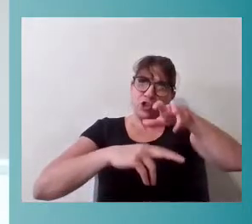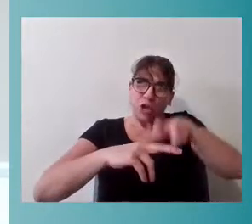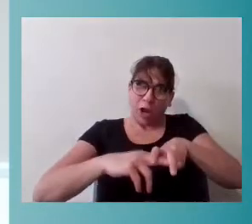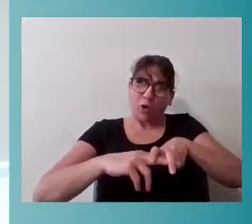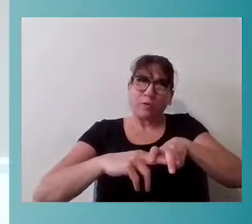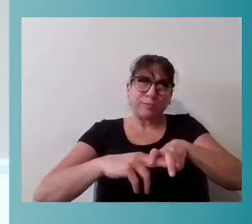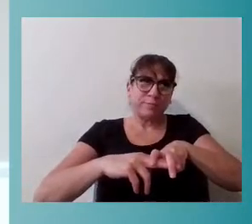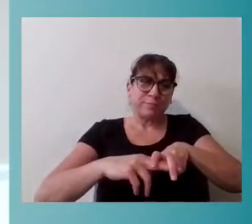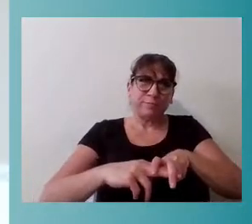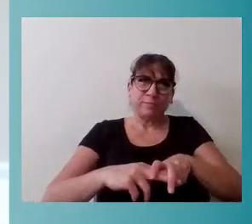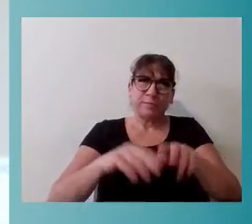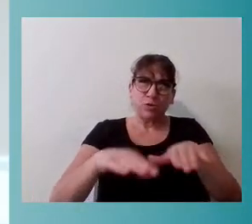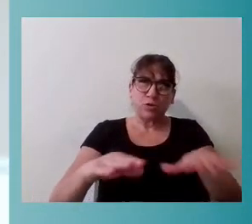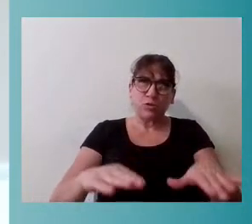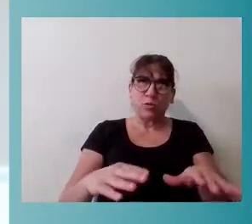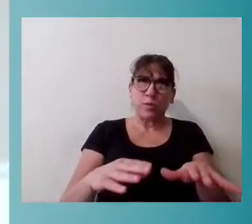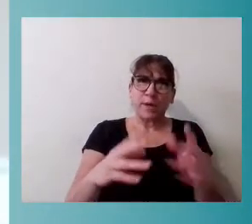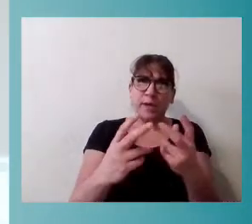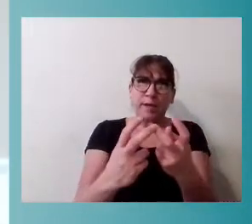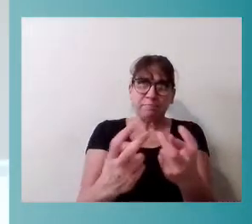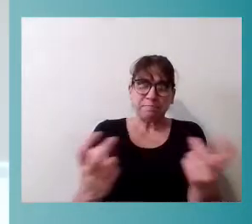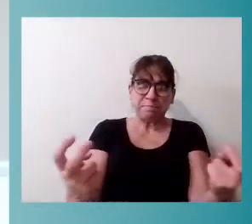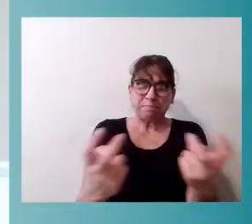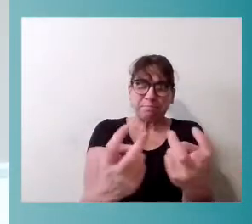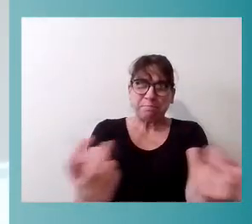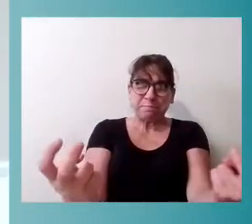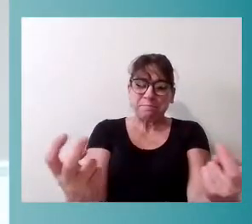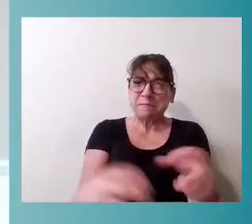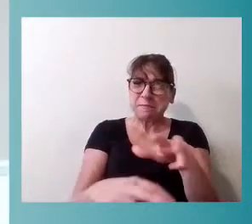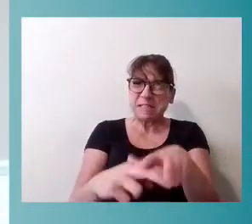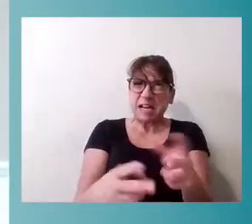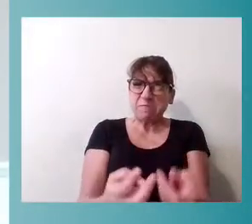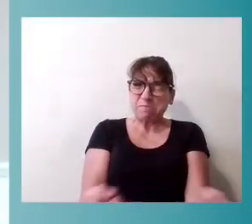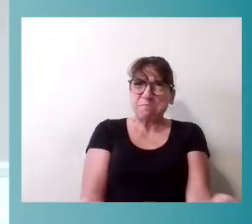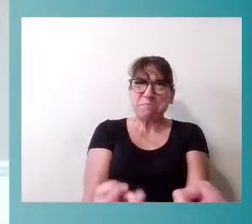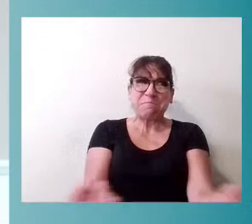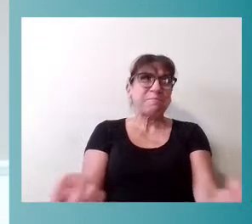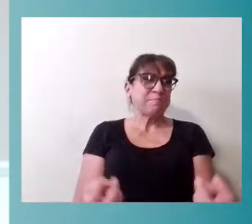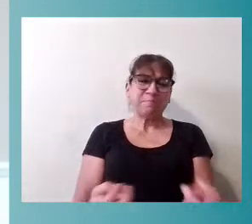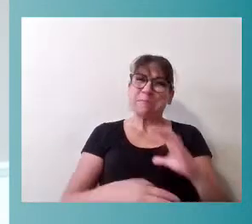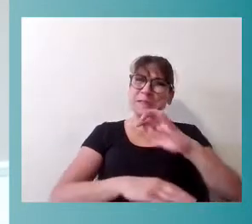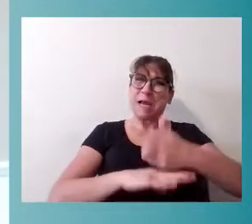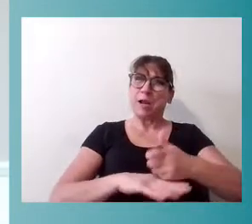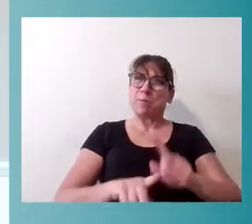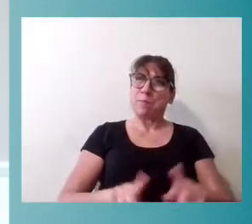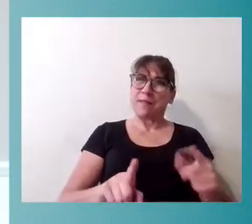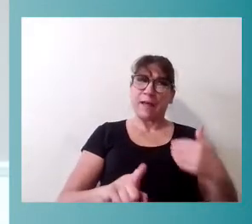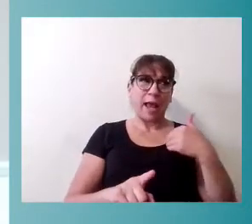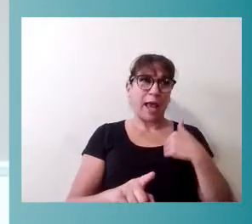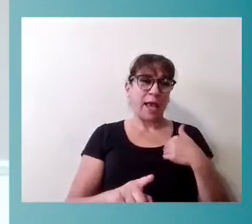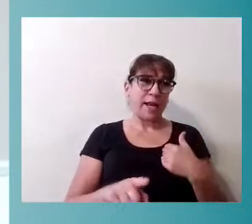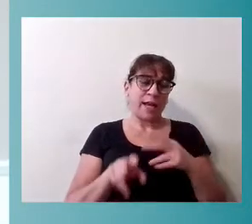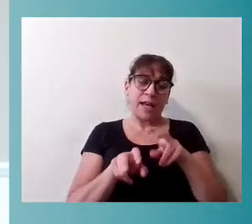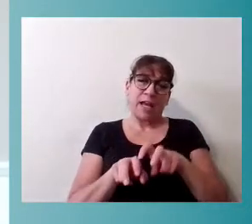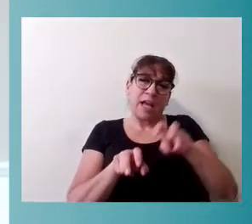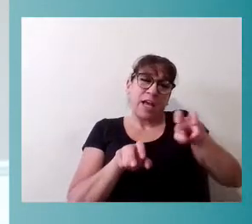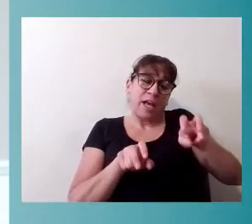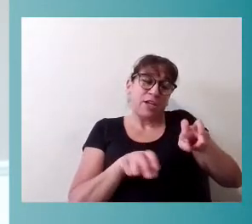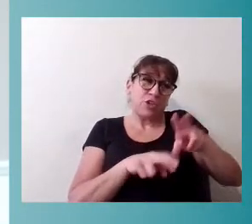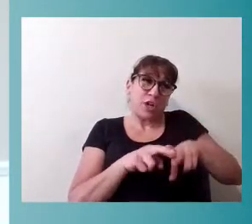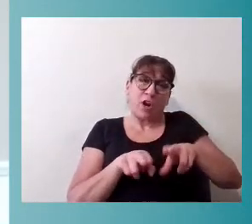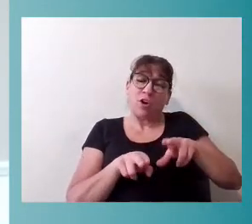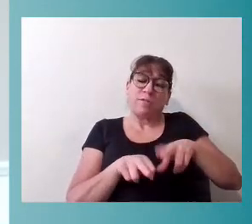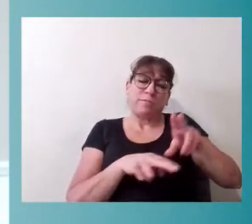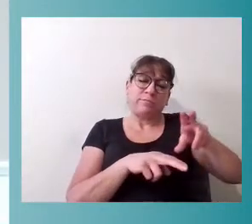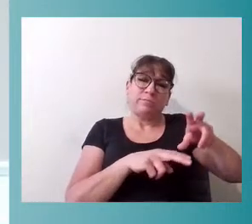the children will be arrayed in the front on a carpet, and they had that set up, but they had a chair next to mine